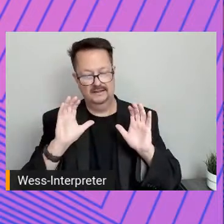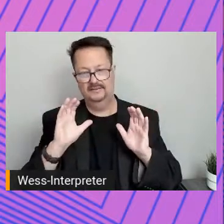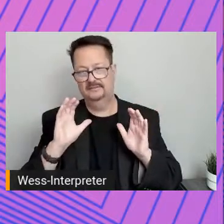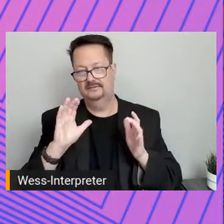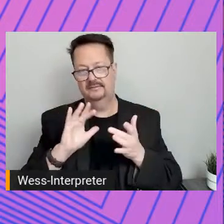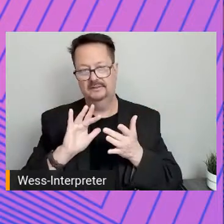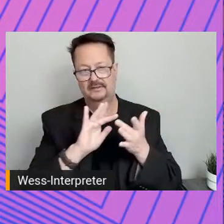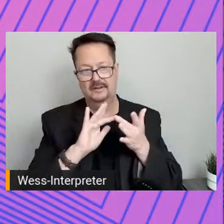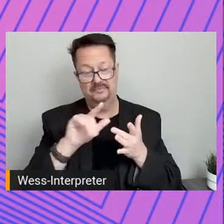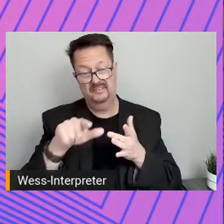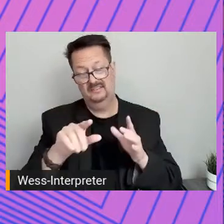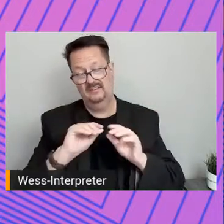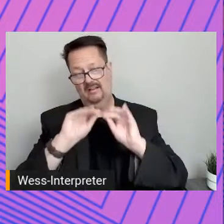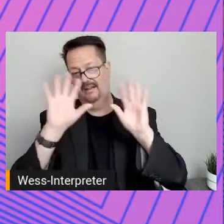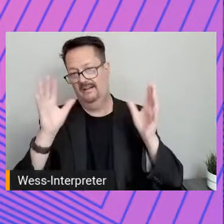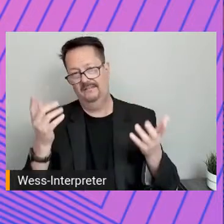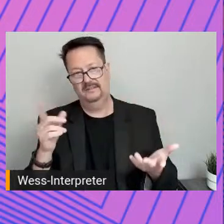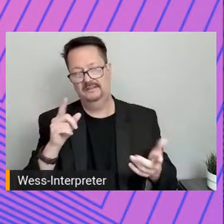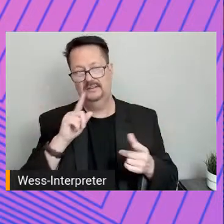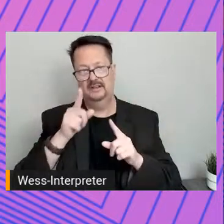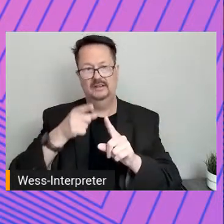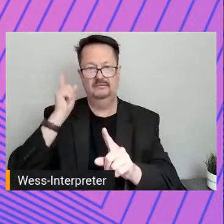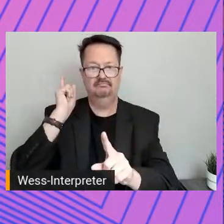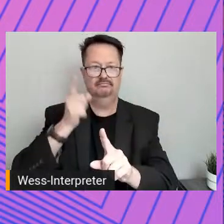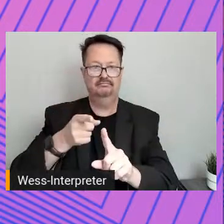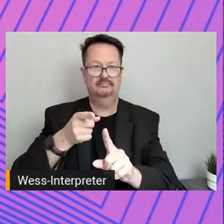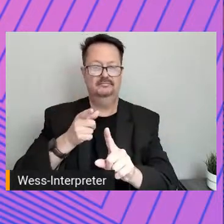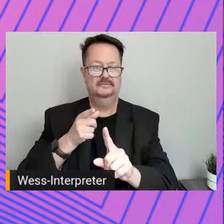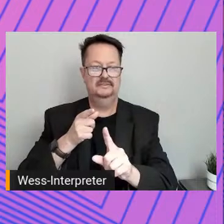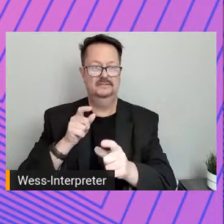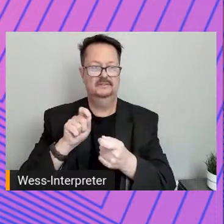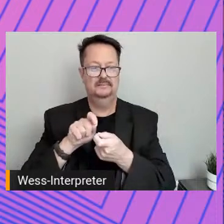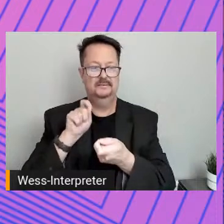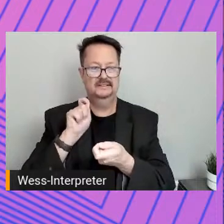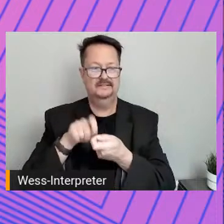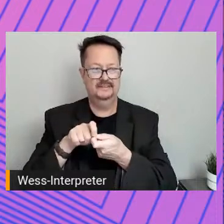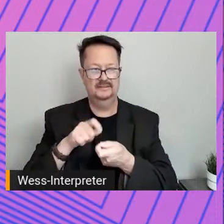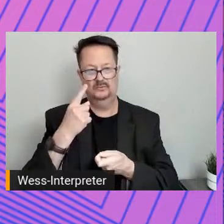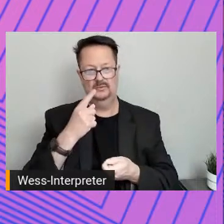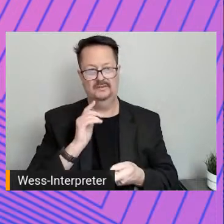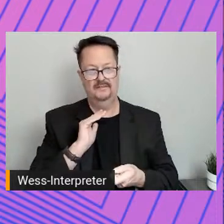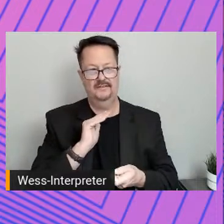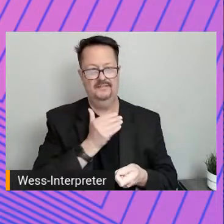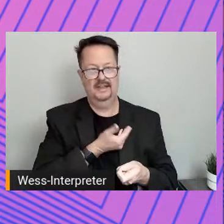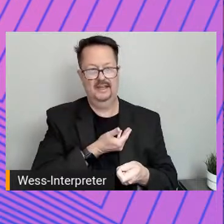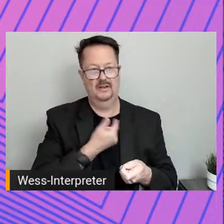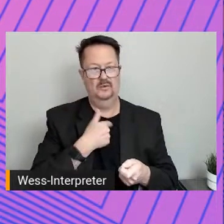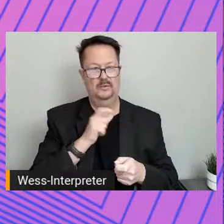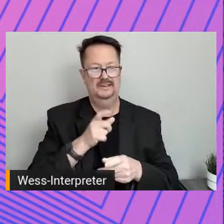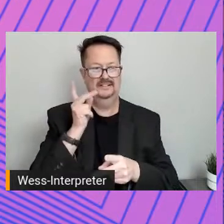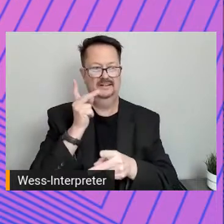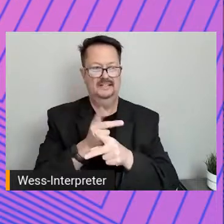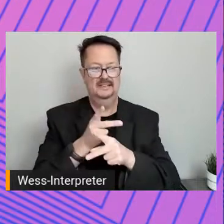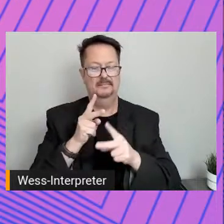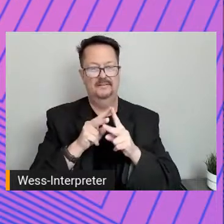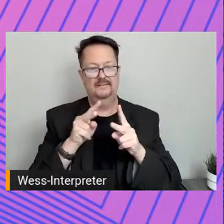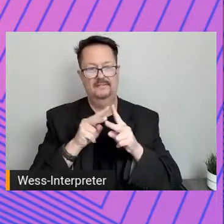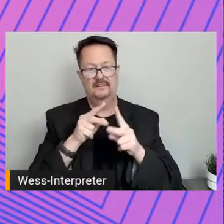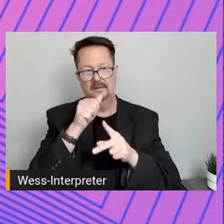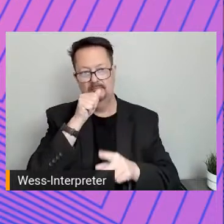obviously it's use case specific. It was our scenario. It was one of the requirements we had, that we needed to keep a very private